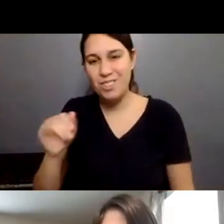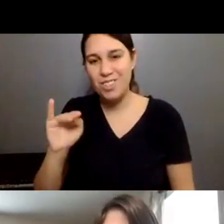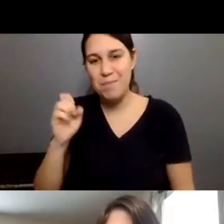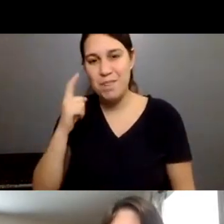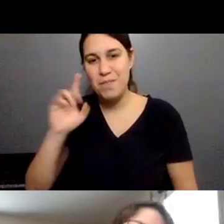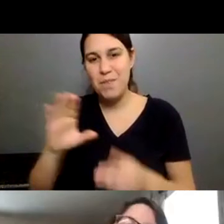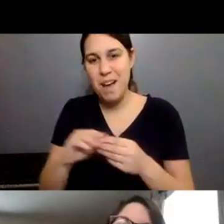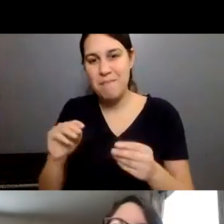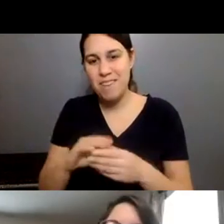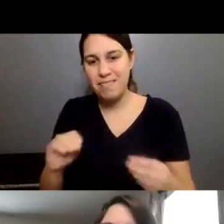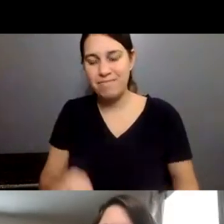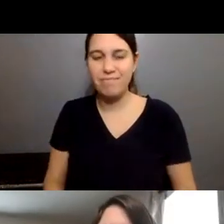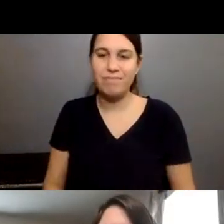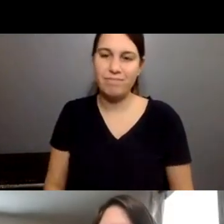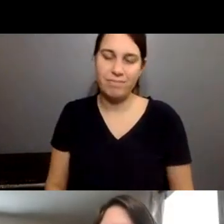comment.